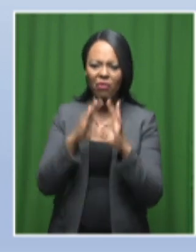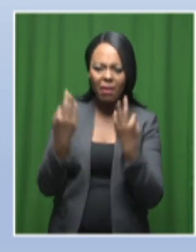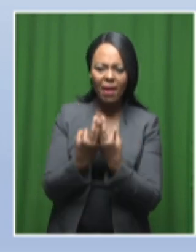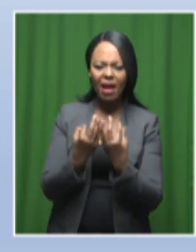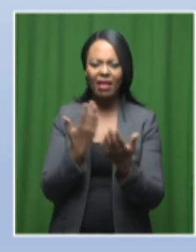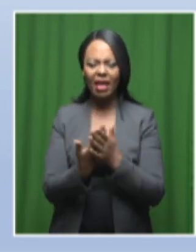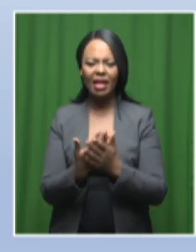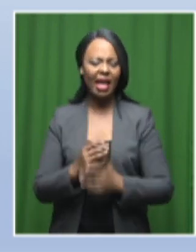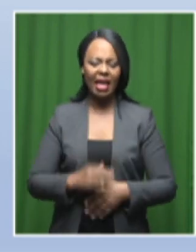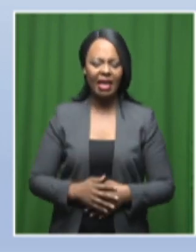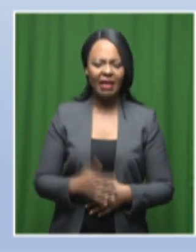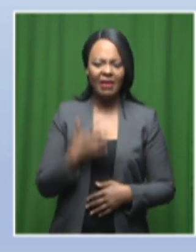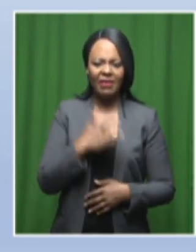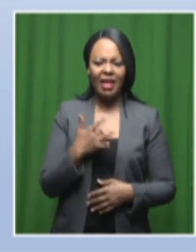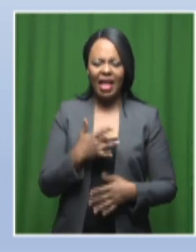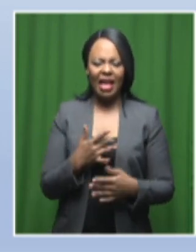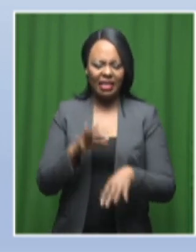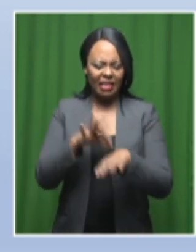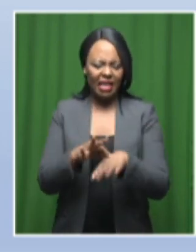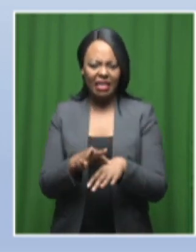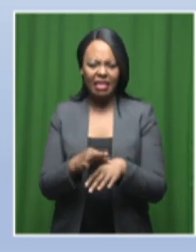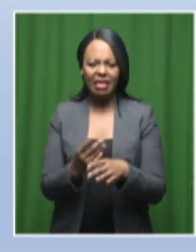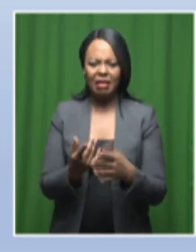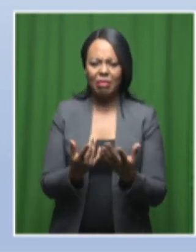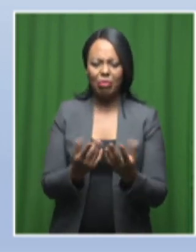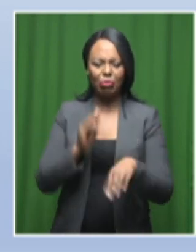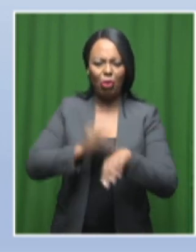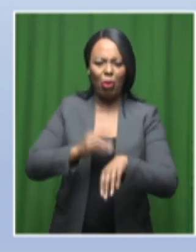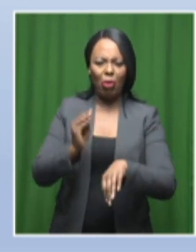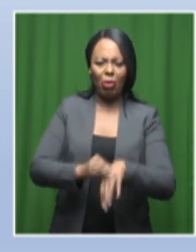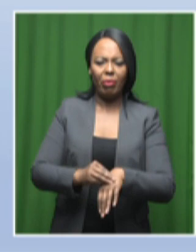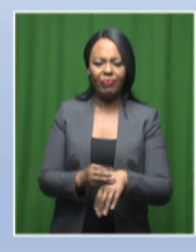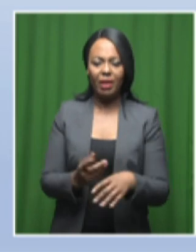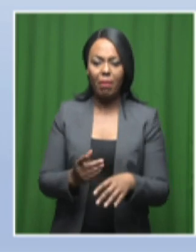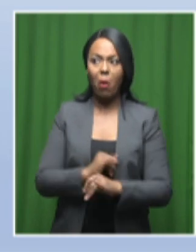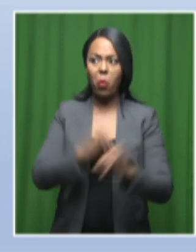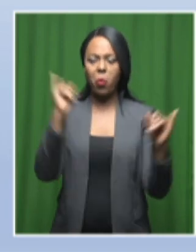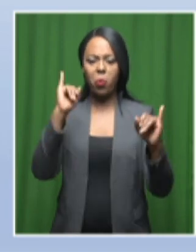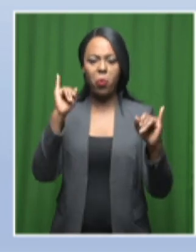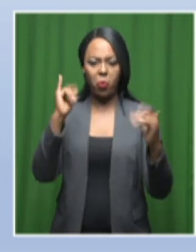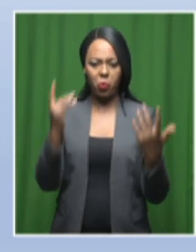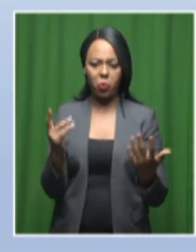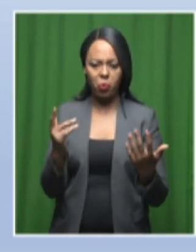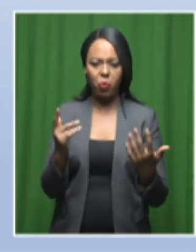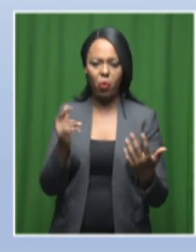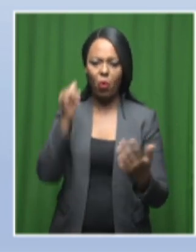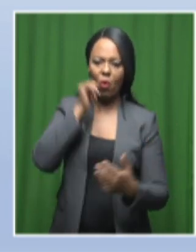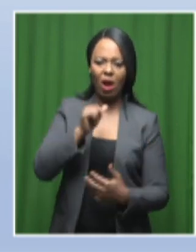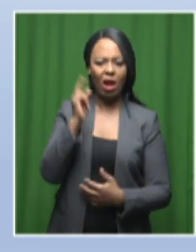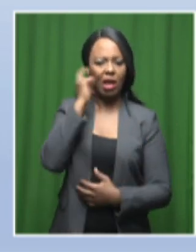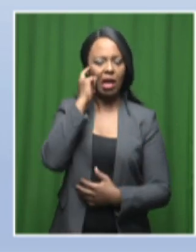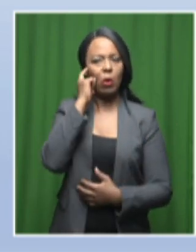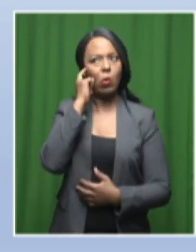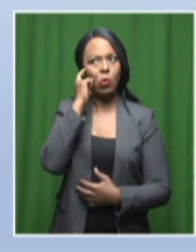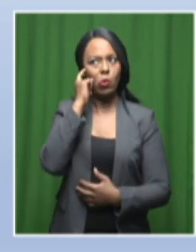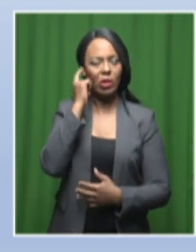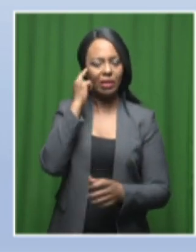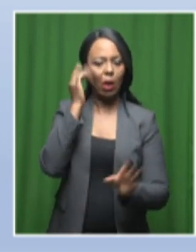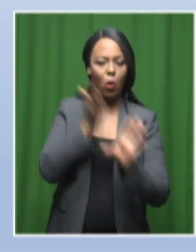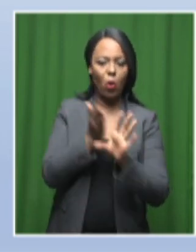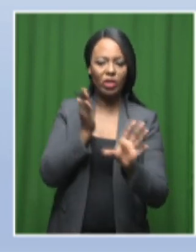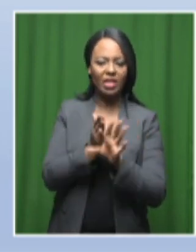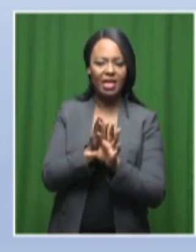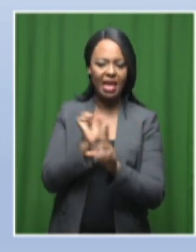just being a skin condition. It can be so much more than just the skin condition when you consider the